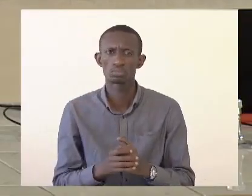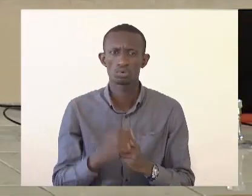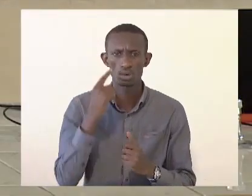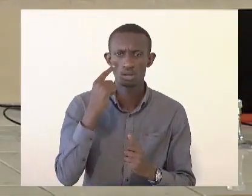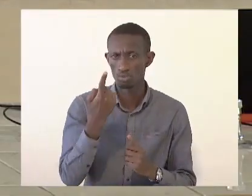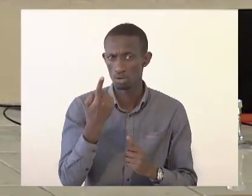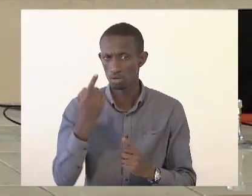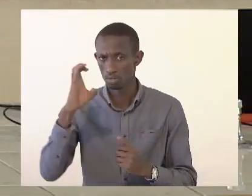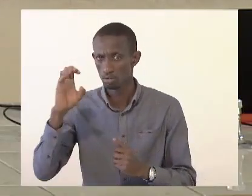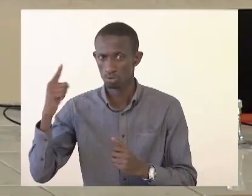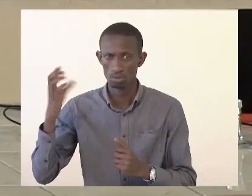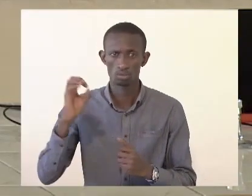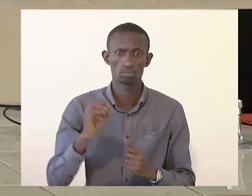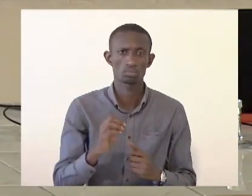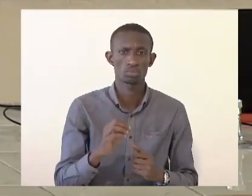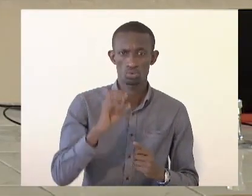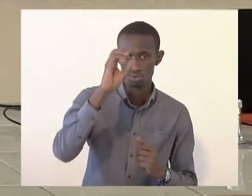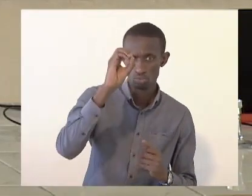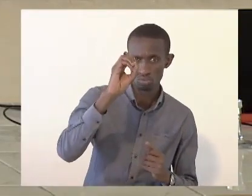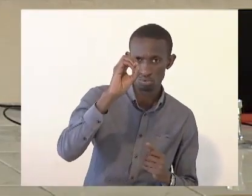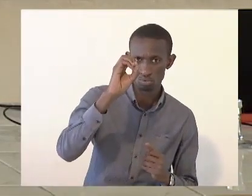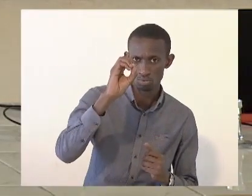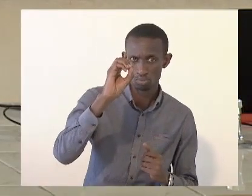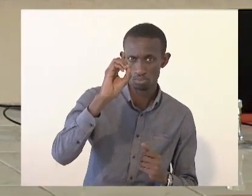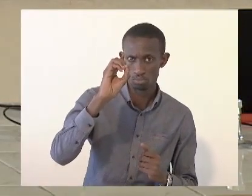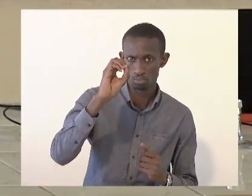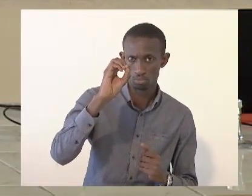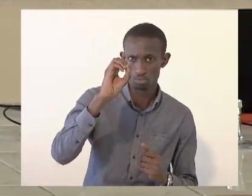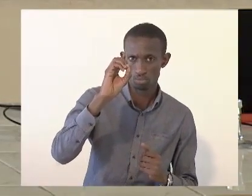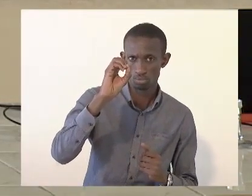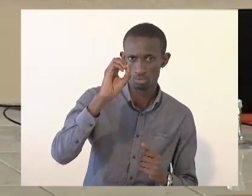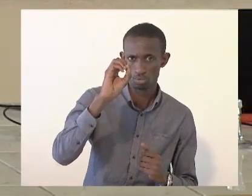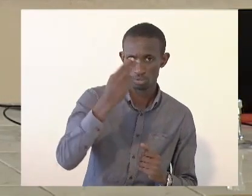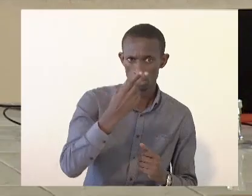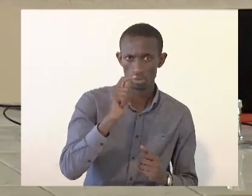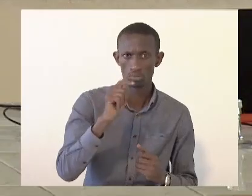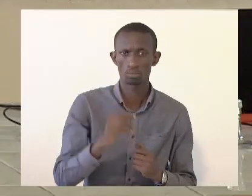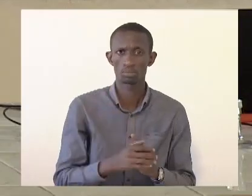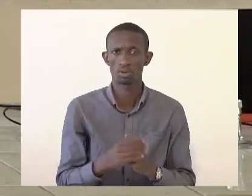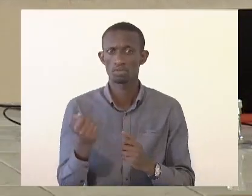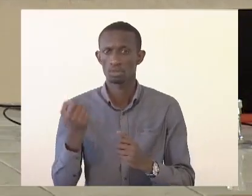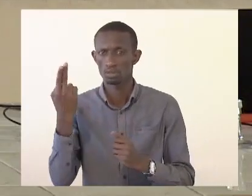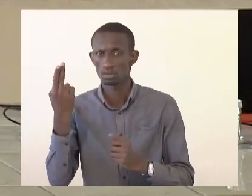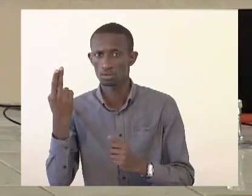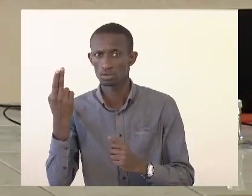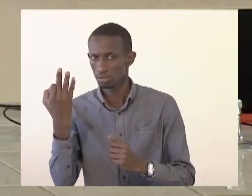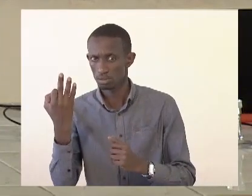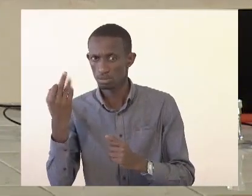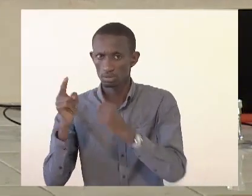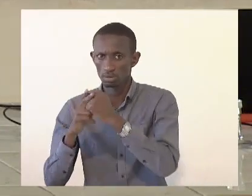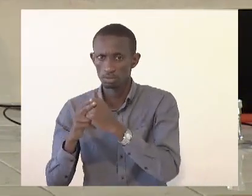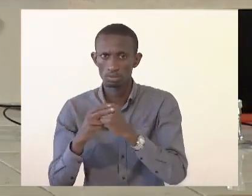carbon. The oxygen atoms, how many do we have? 3, 7, 4, 7.